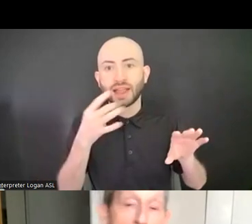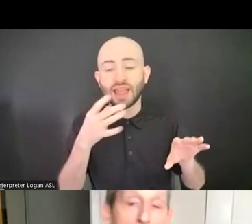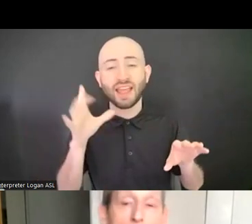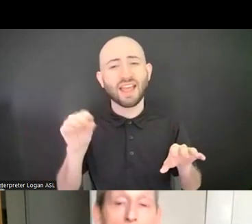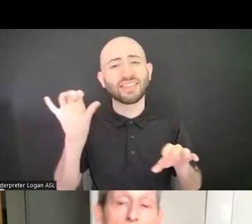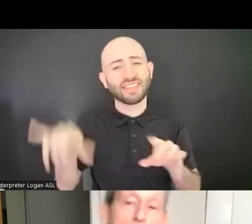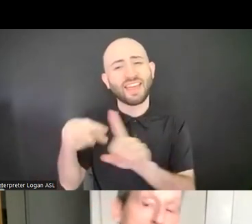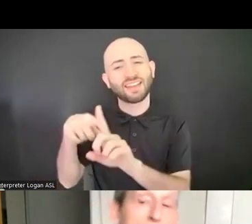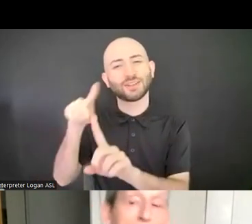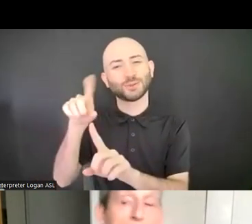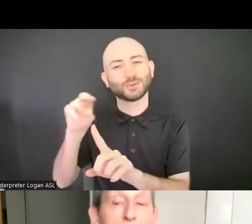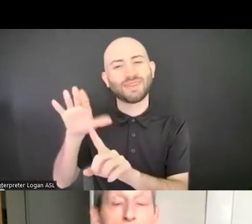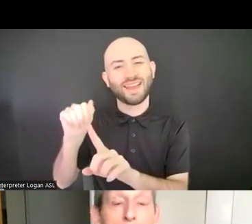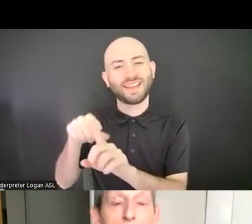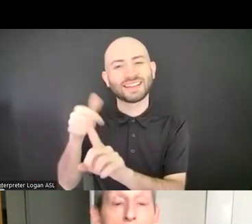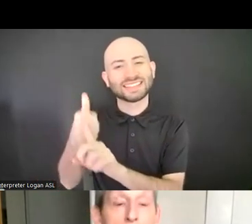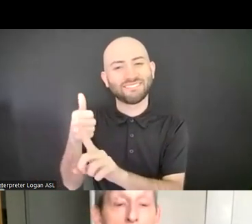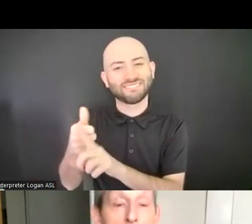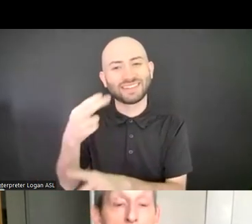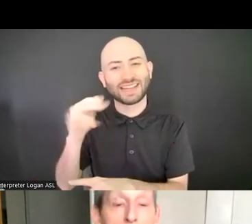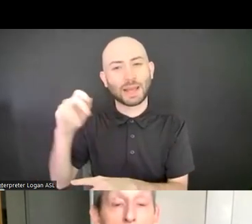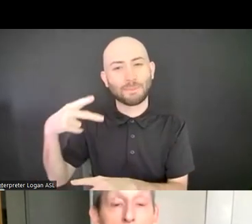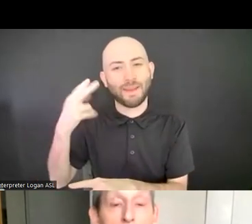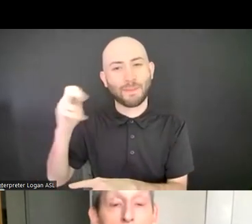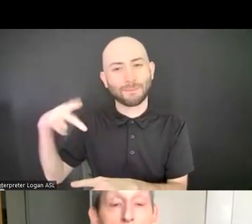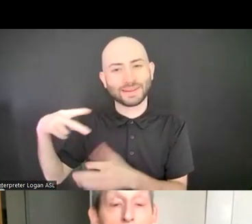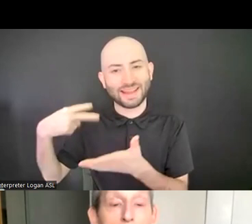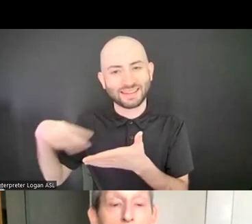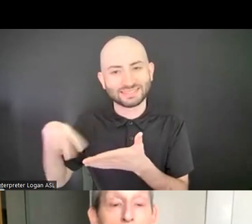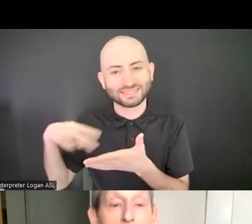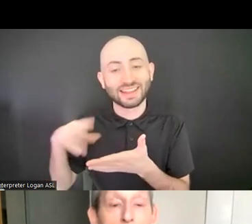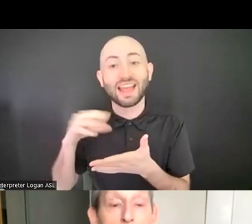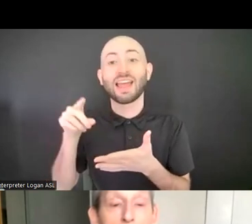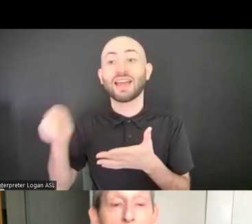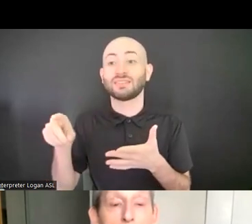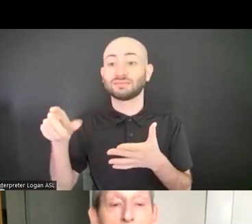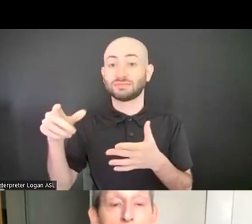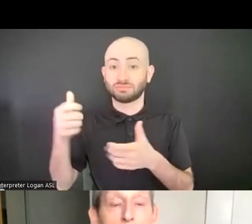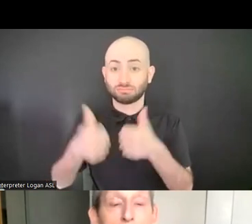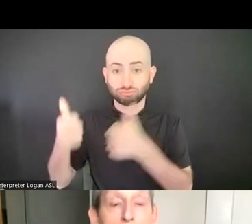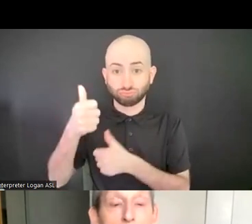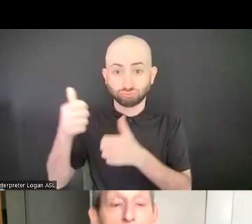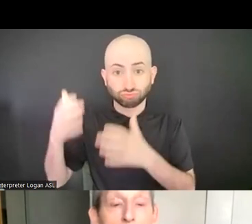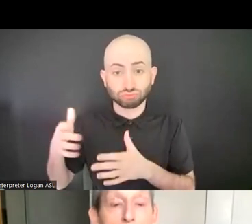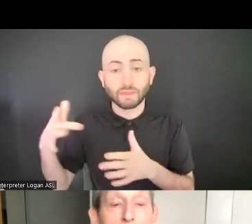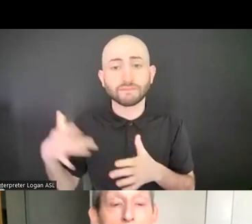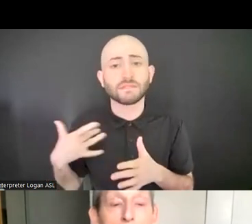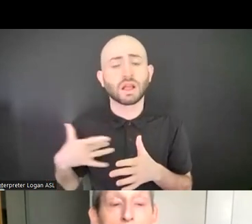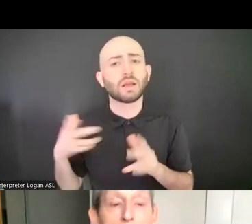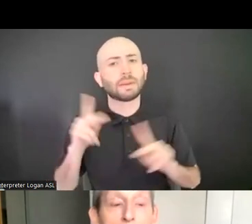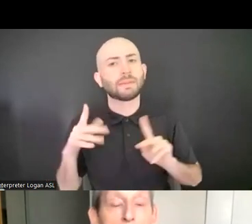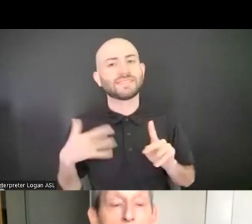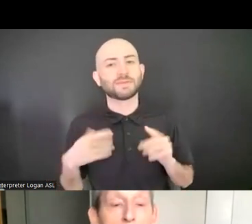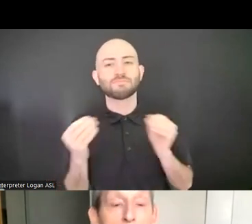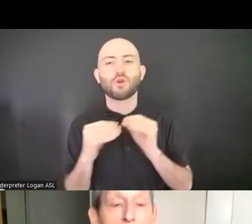don't know if people know and so she said she felt like that made people feel more comfortable as they couldn't see themselves in the